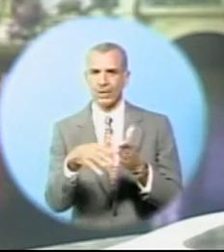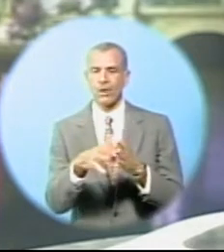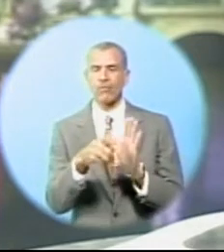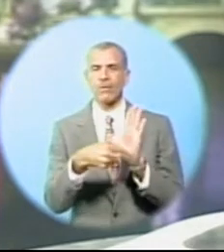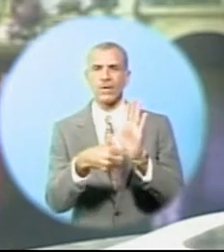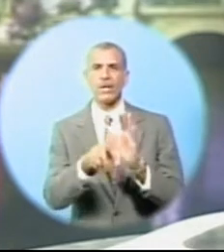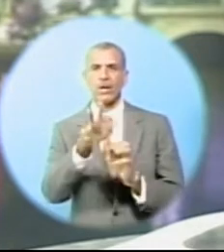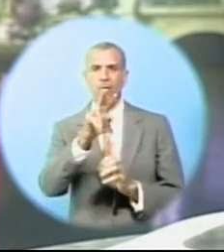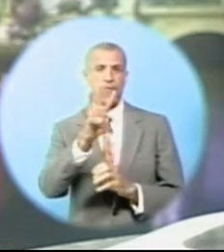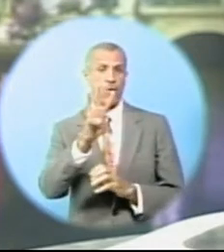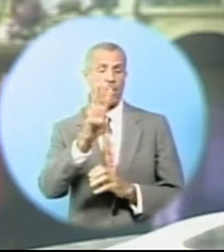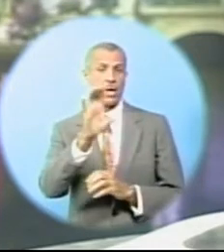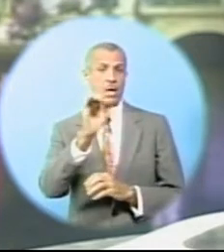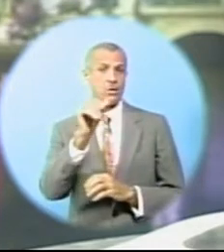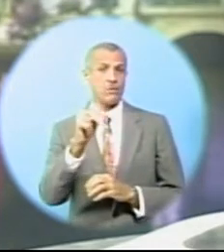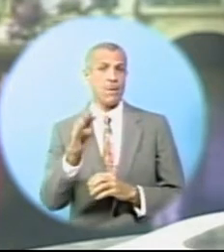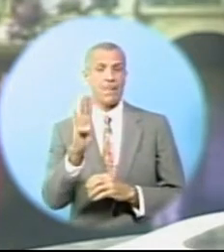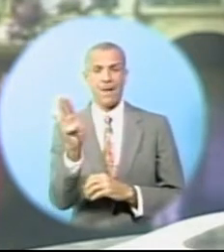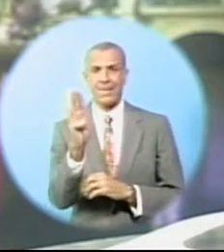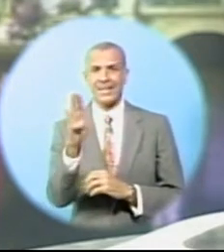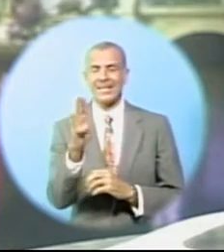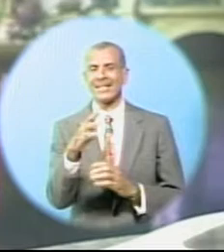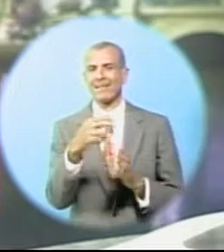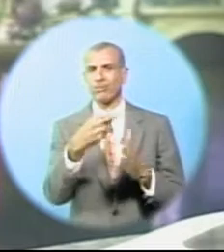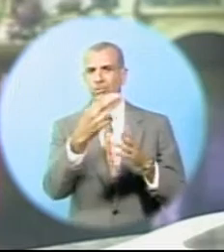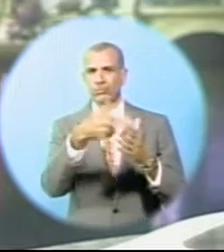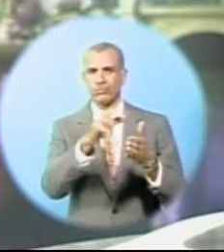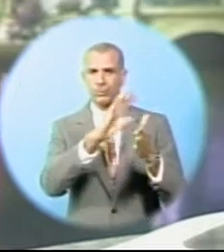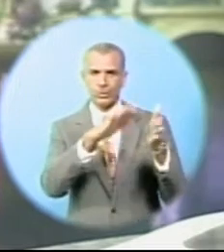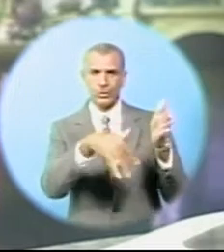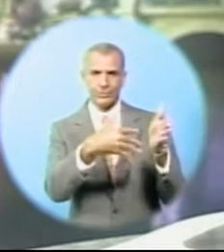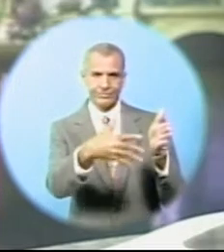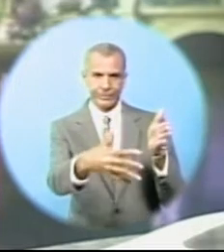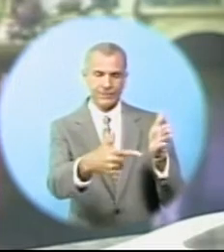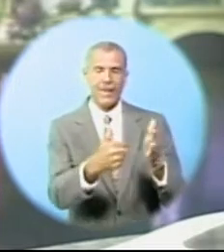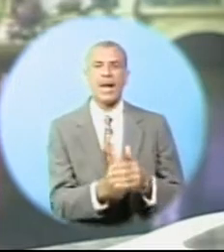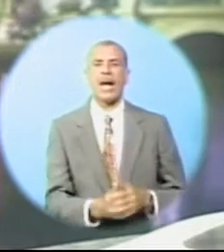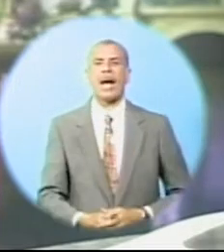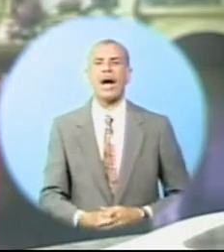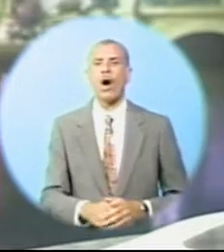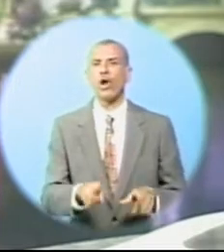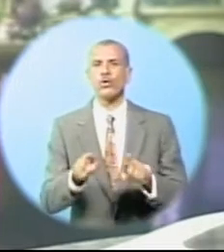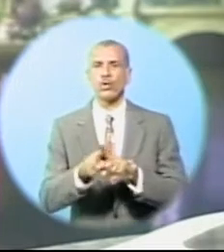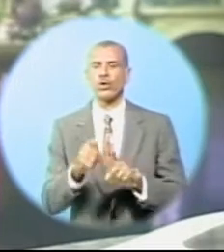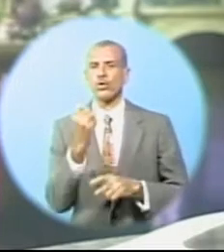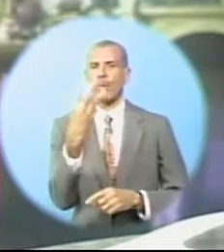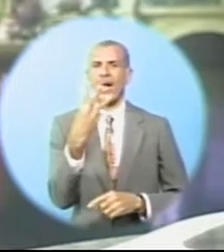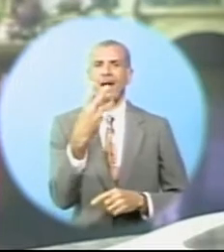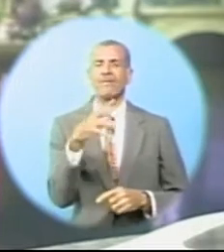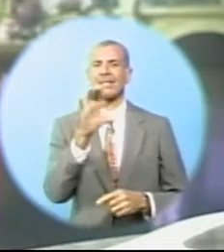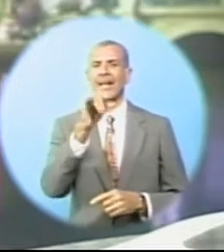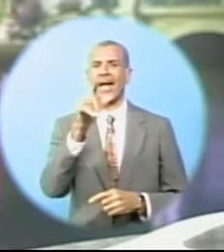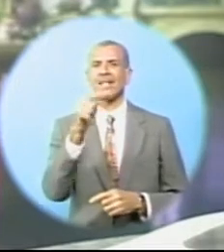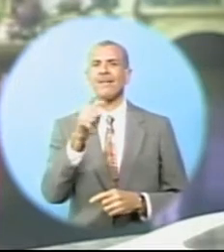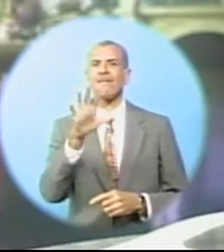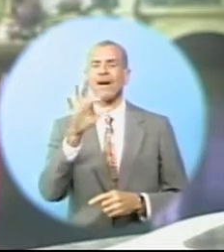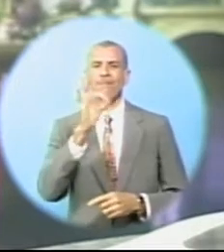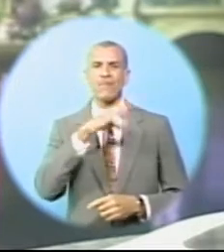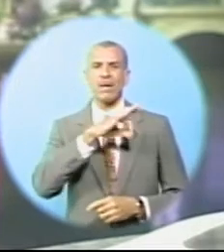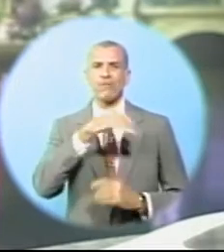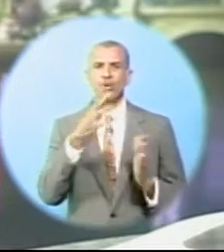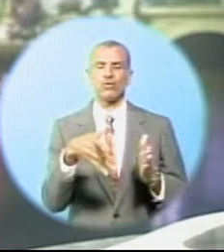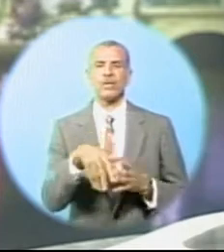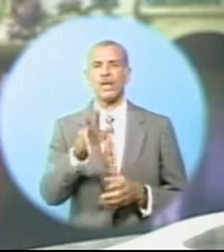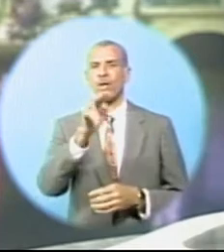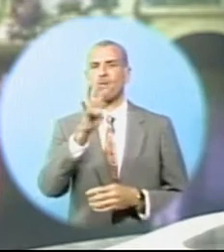revealed 34 countries from Barbados are listed in the leaked documents. Also listed are 12 clients, 5 beneficiaries,